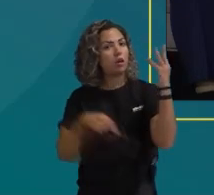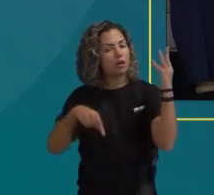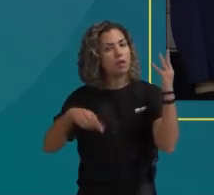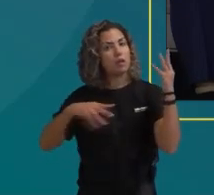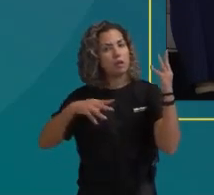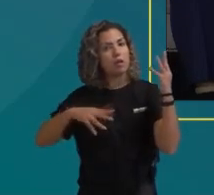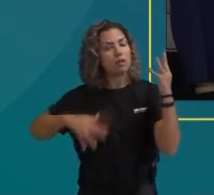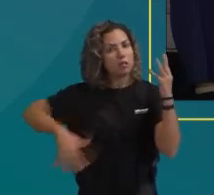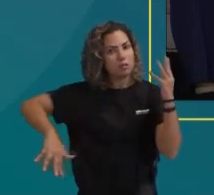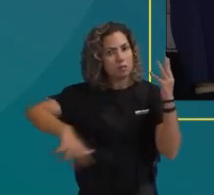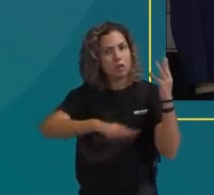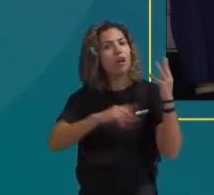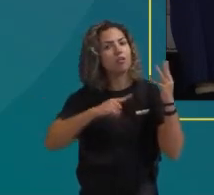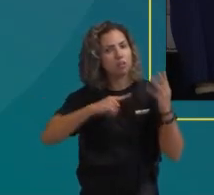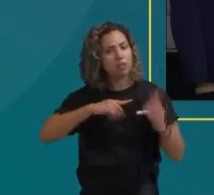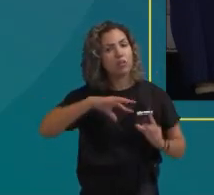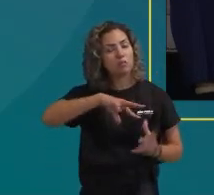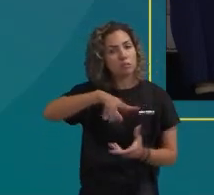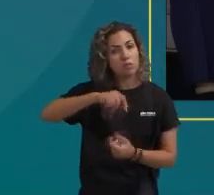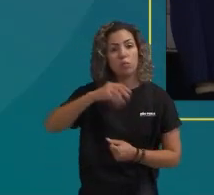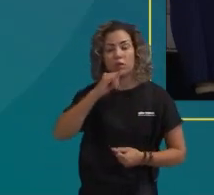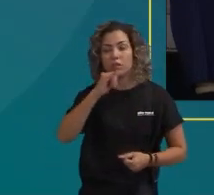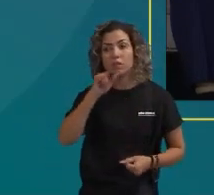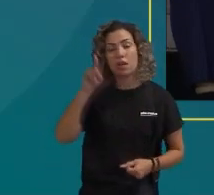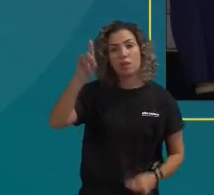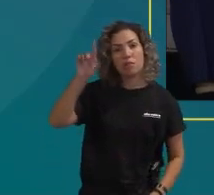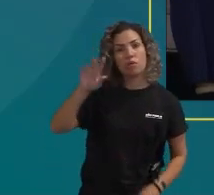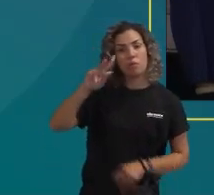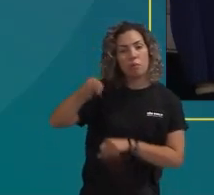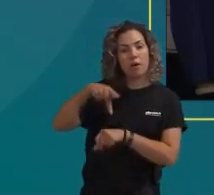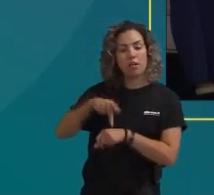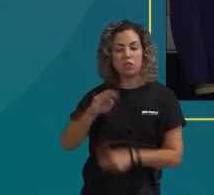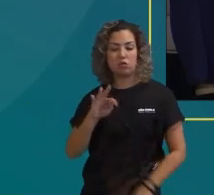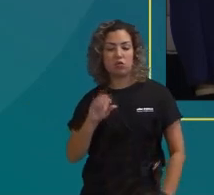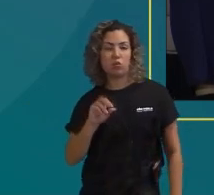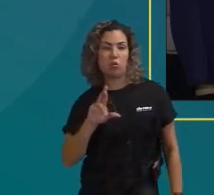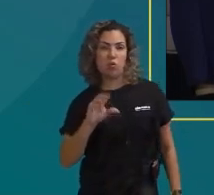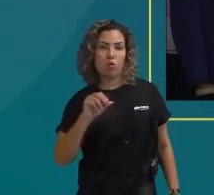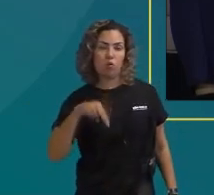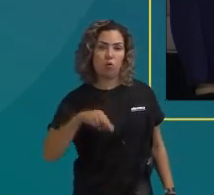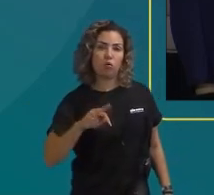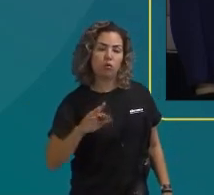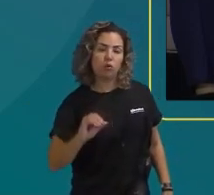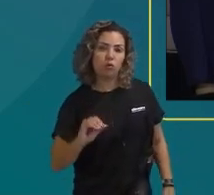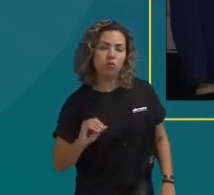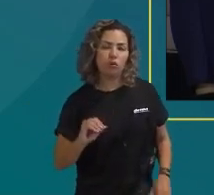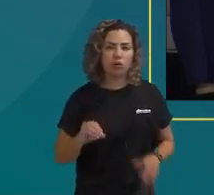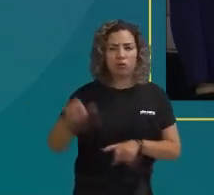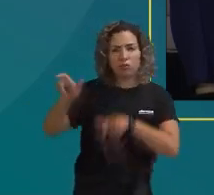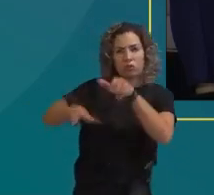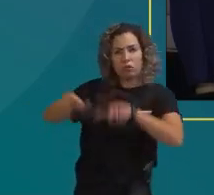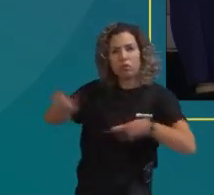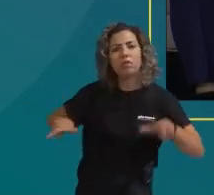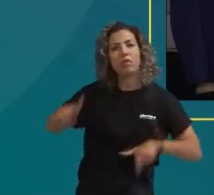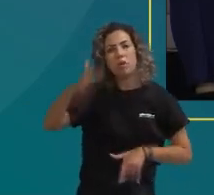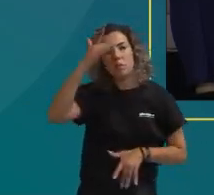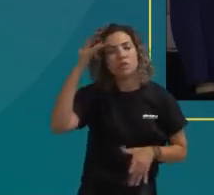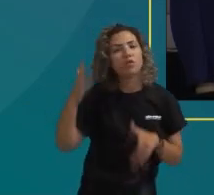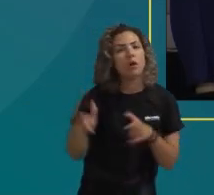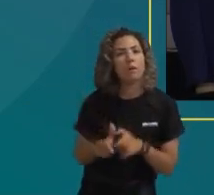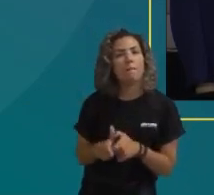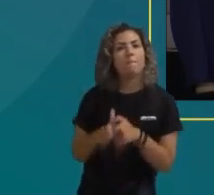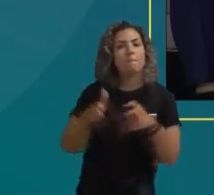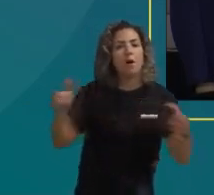information. Toronto is half, more than half of the population born outside of Canada. Majority,